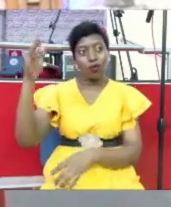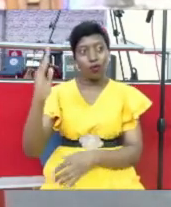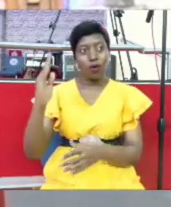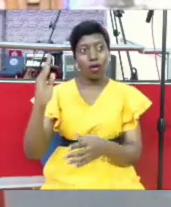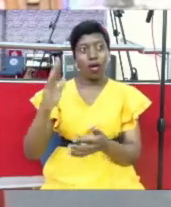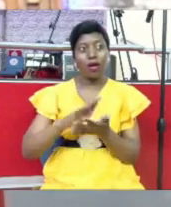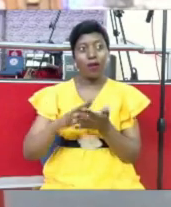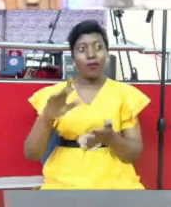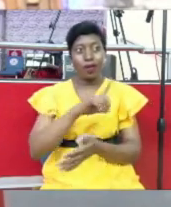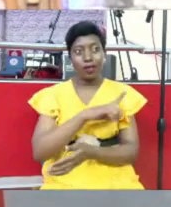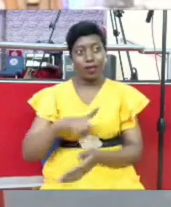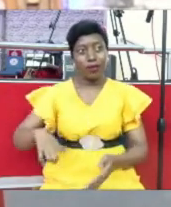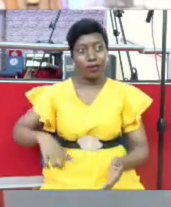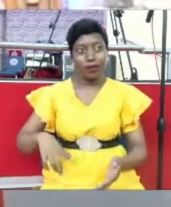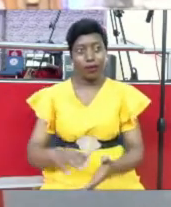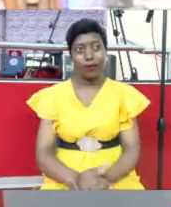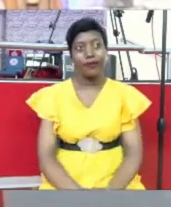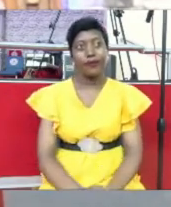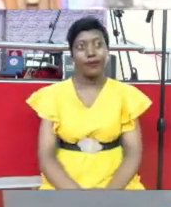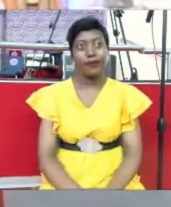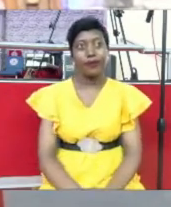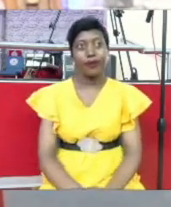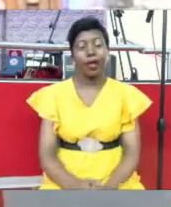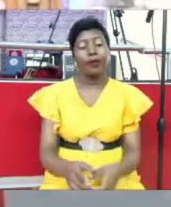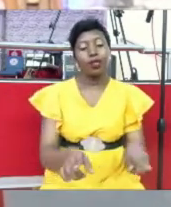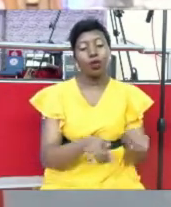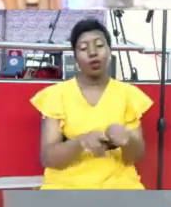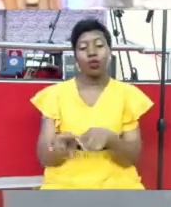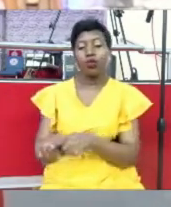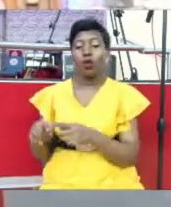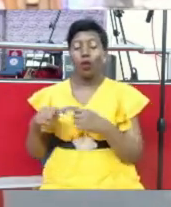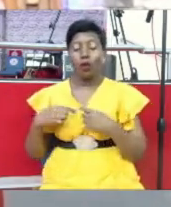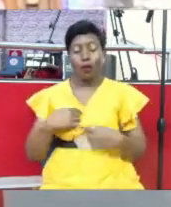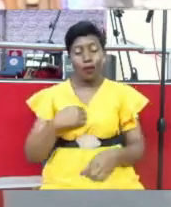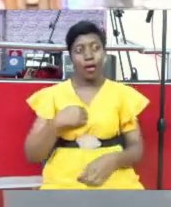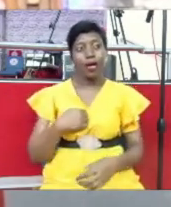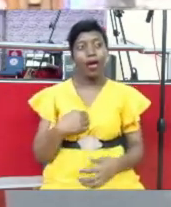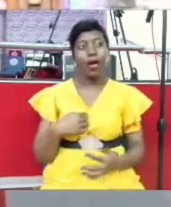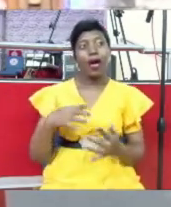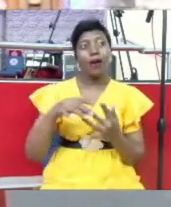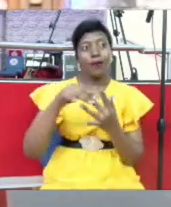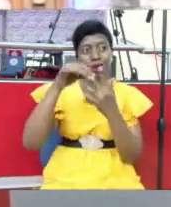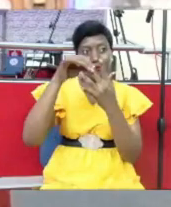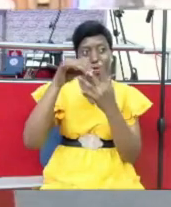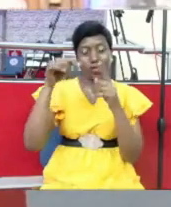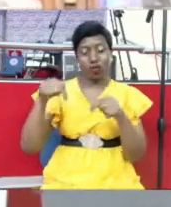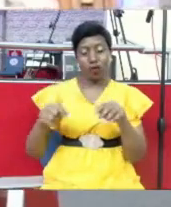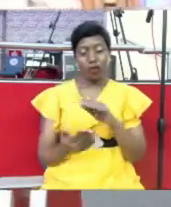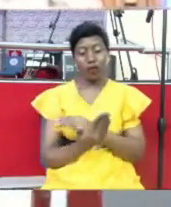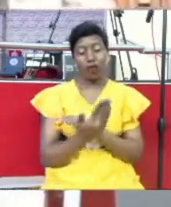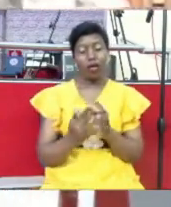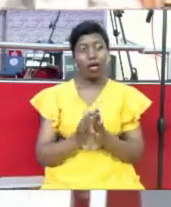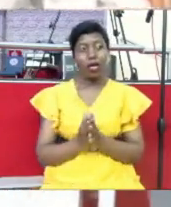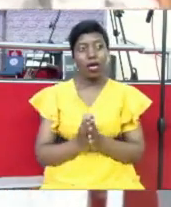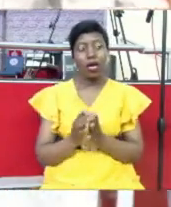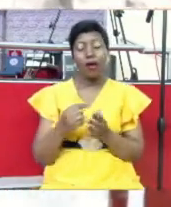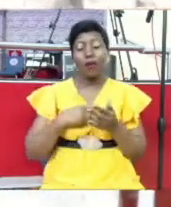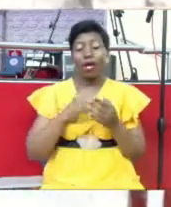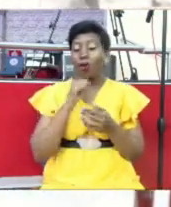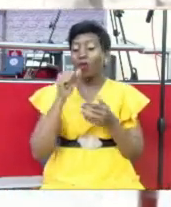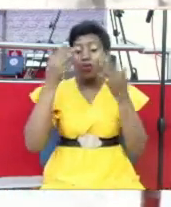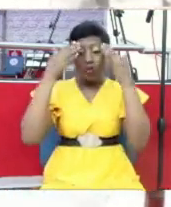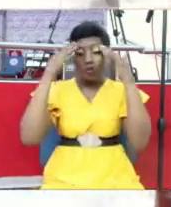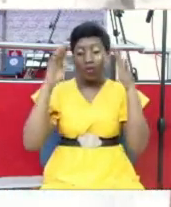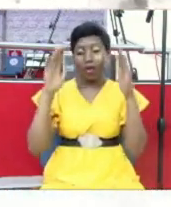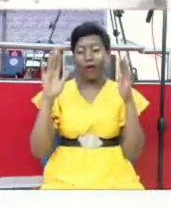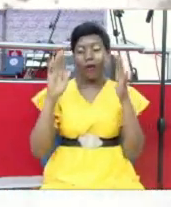Yesu asifiwe. Amen. Also, I'm so privileged this morning. Na pia naheshimika asubuhi ya leo. I wasn't aware, but I can see my